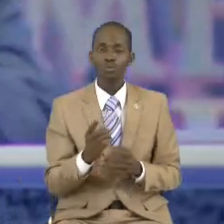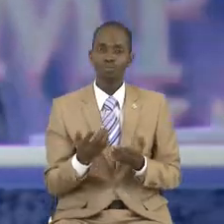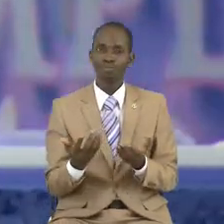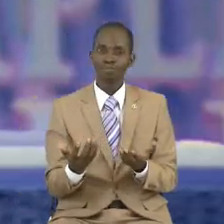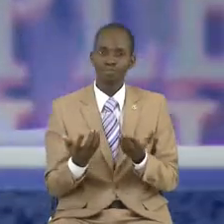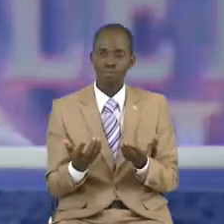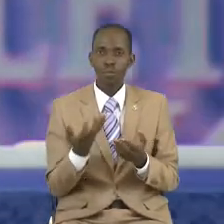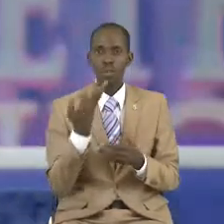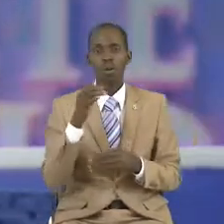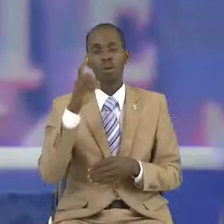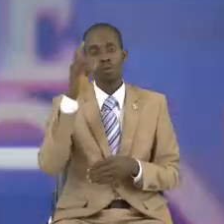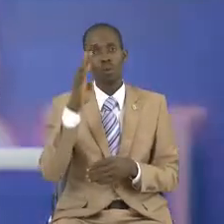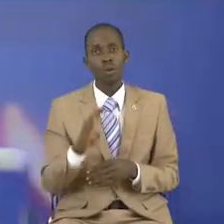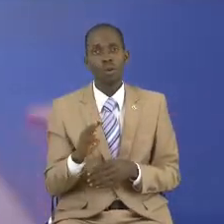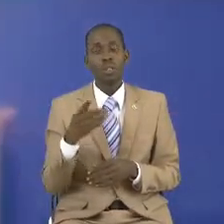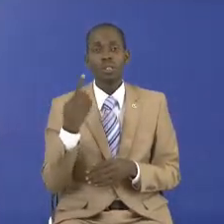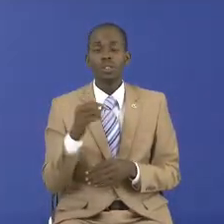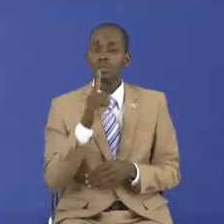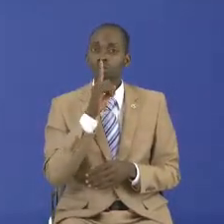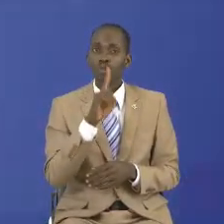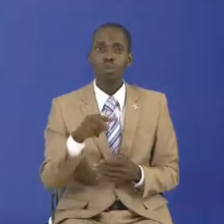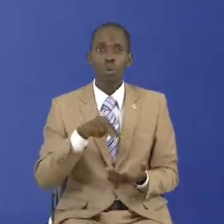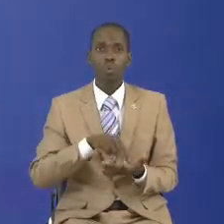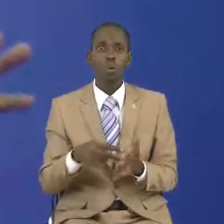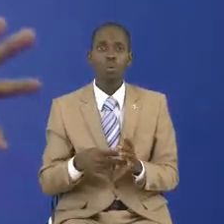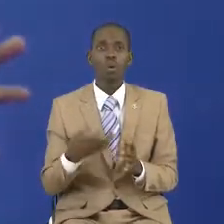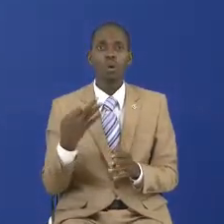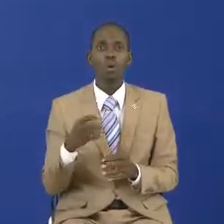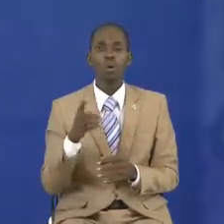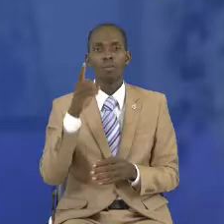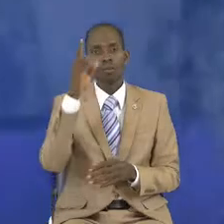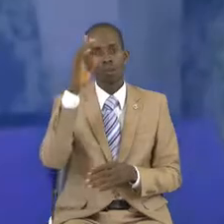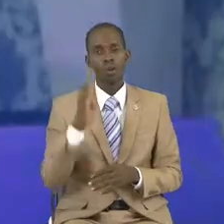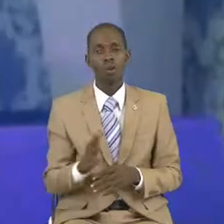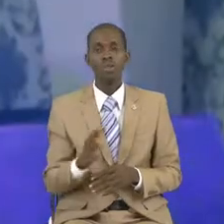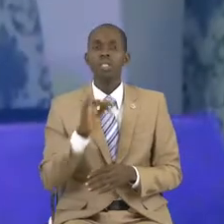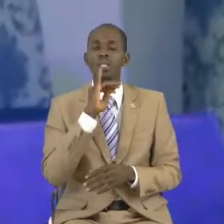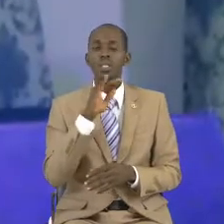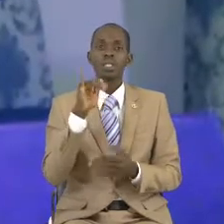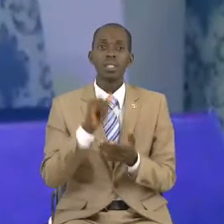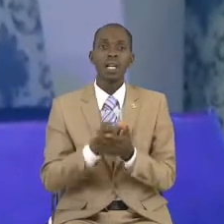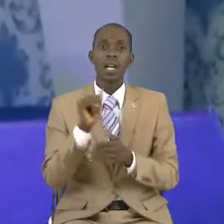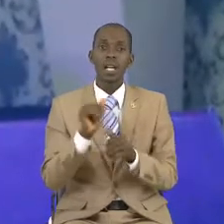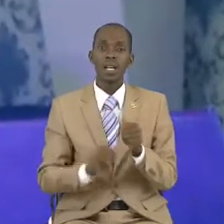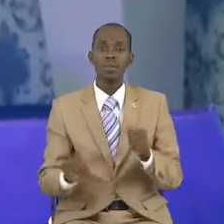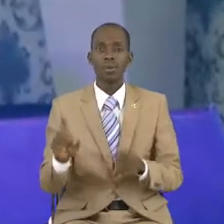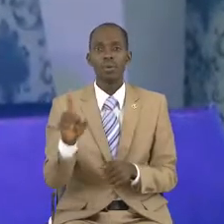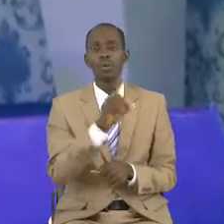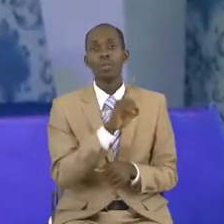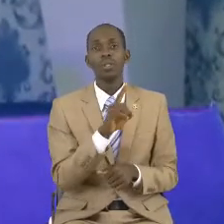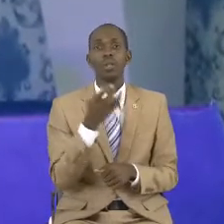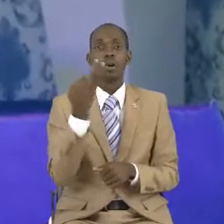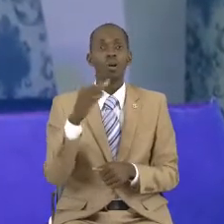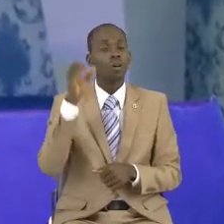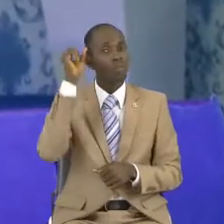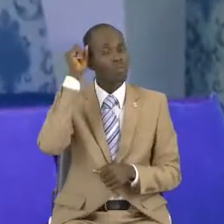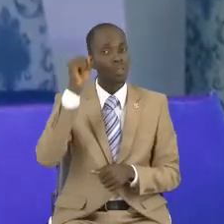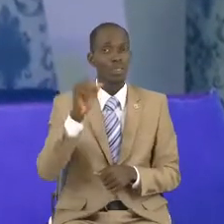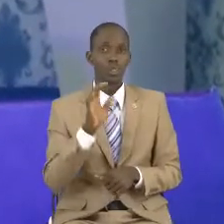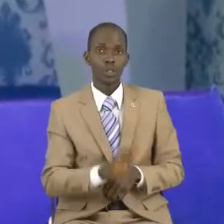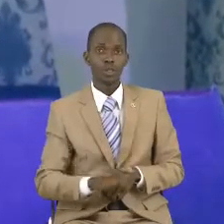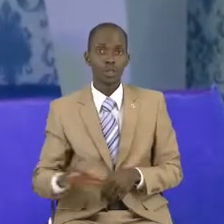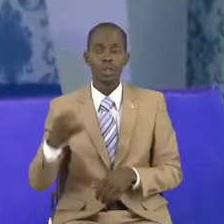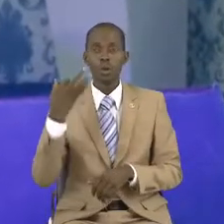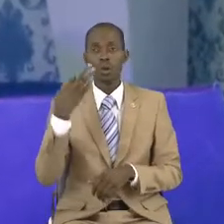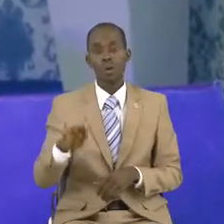original purpose of god is that every one of the descendants of adam